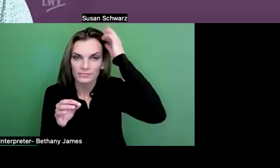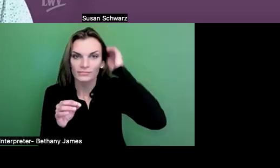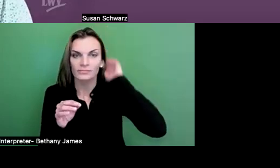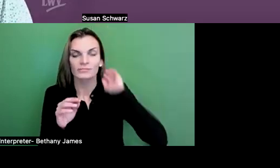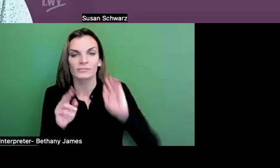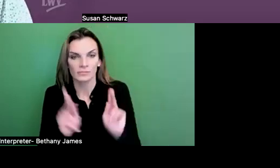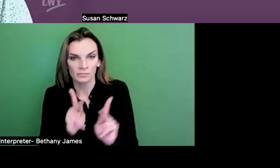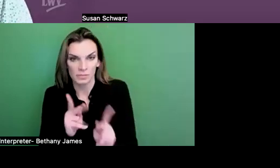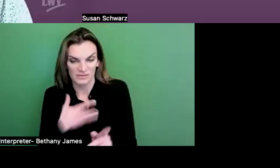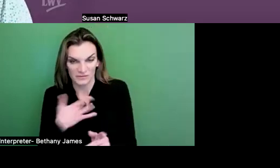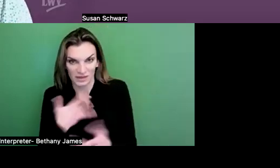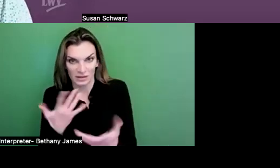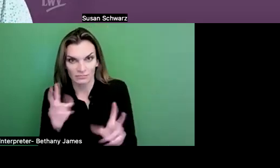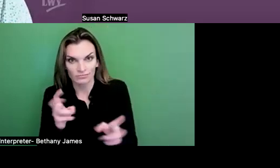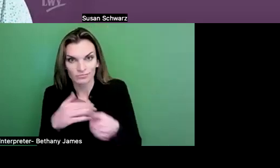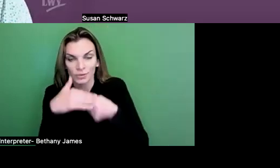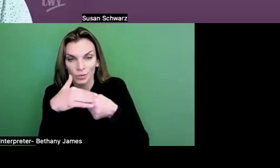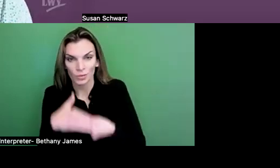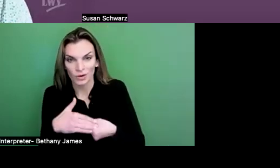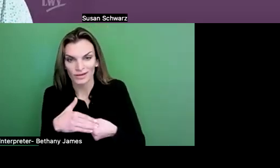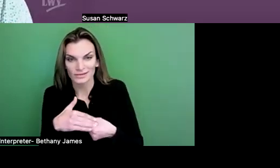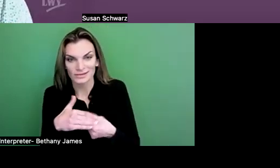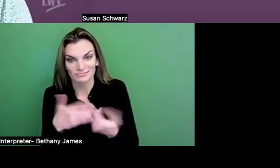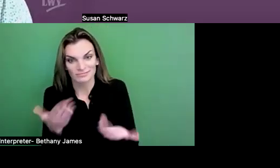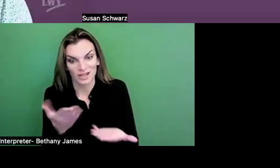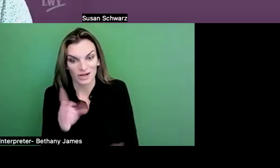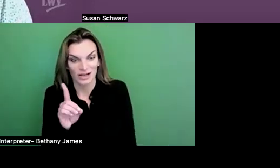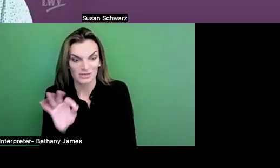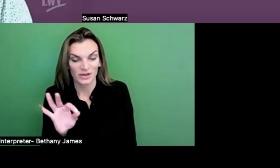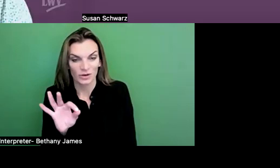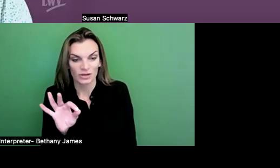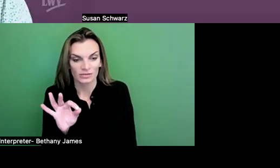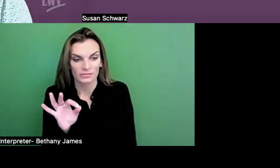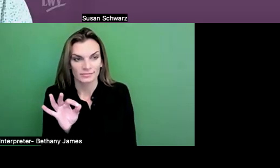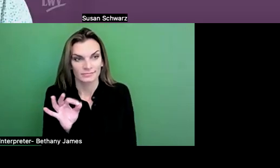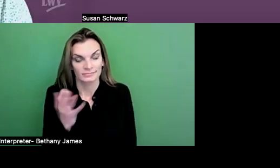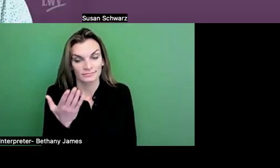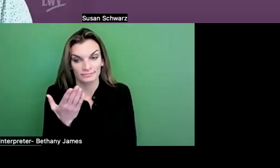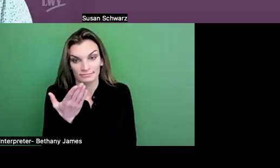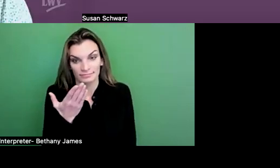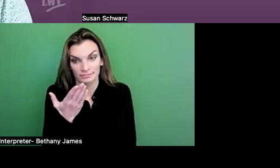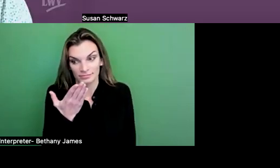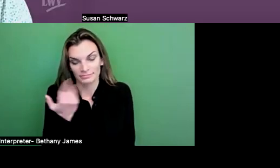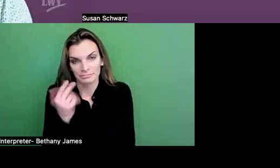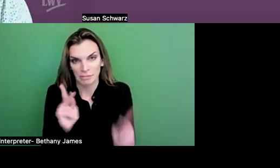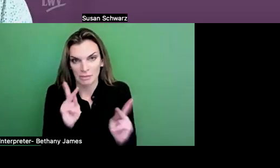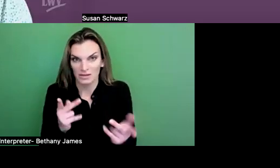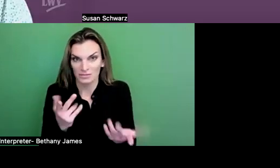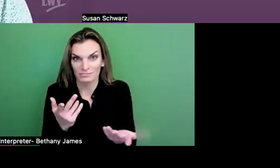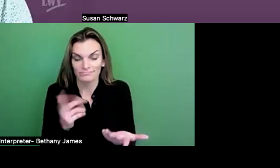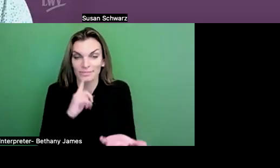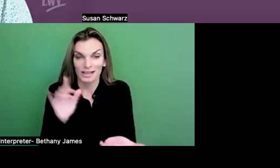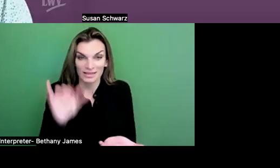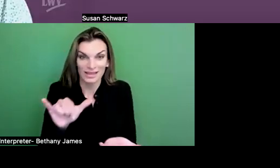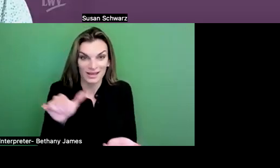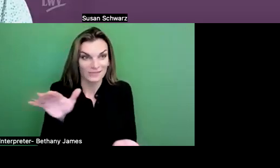feeling oppressed in Dobbs Ferry, because there are going to be people like that everywhere who, treat